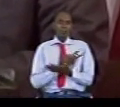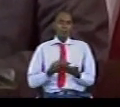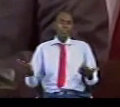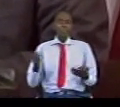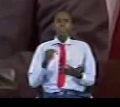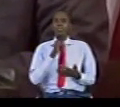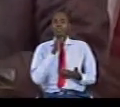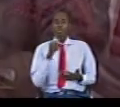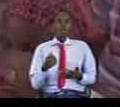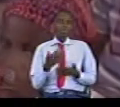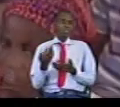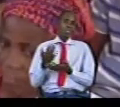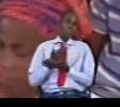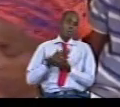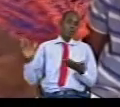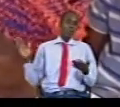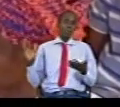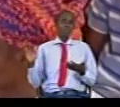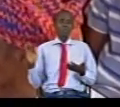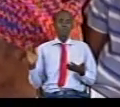me the rest of that verse.